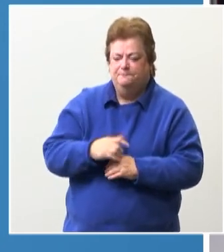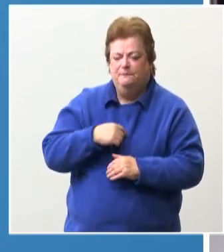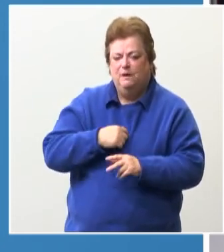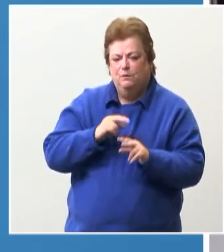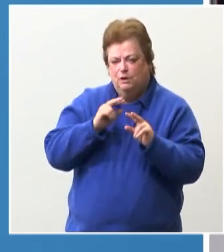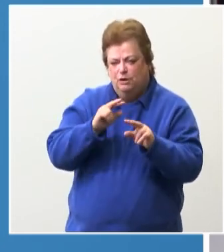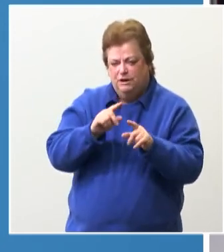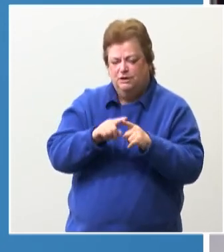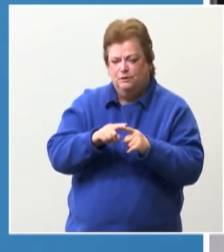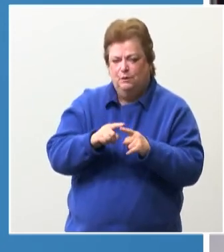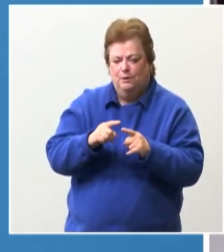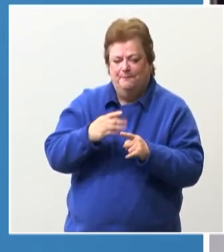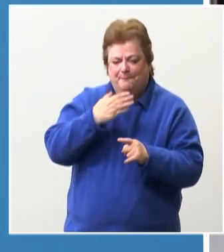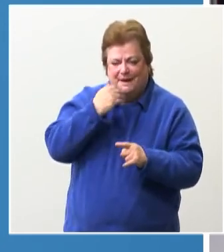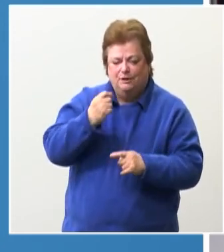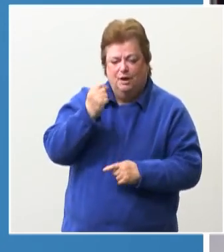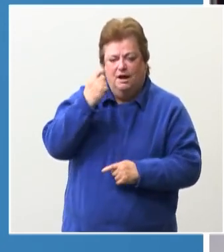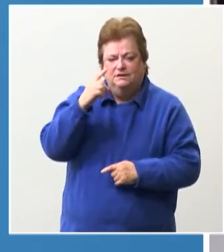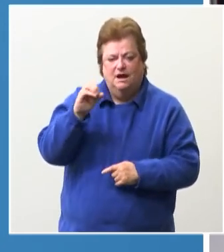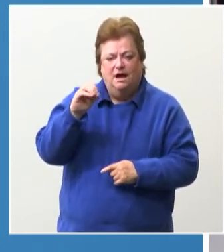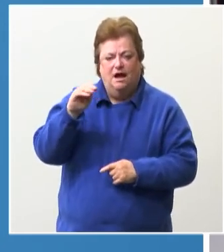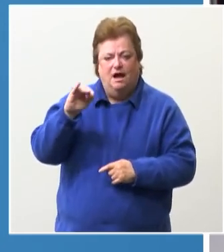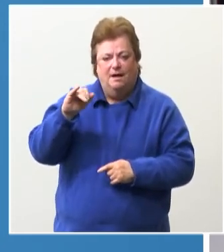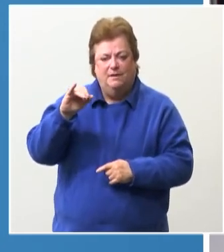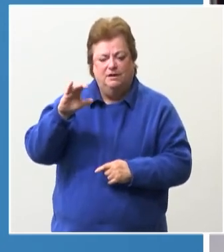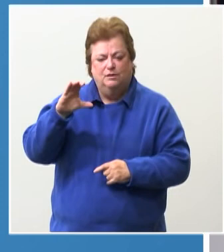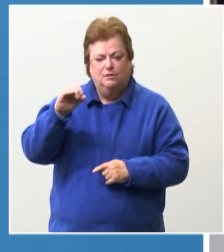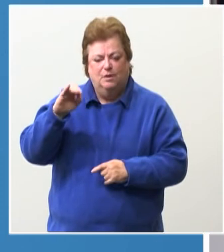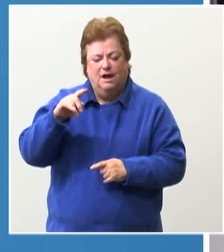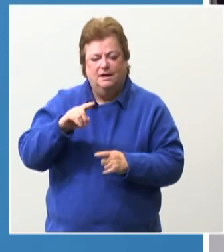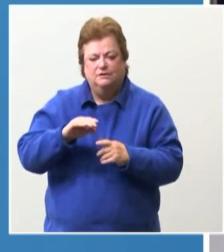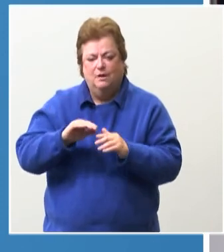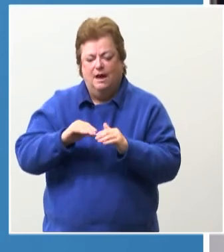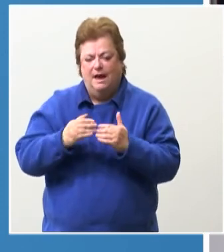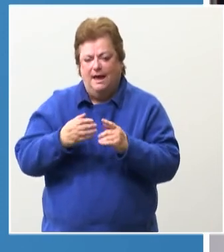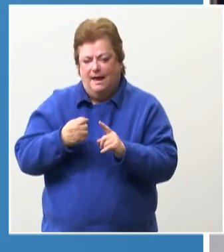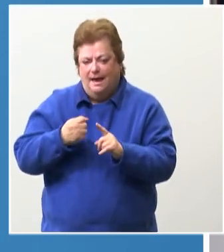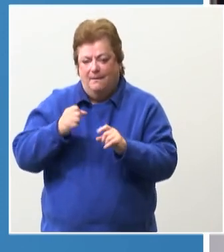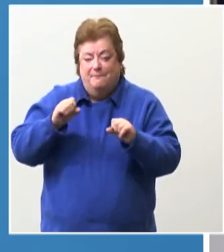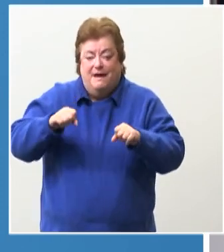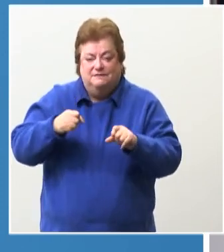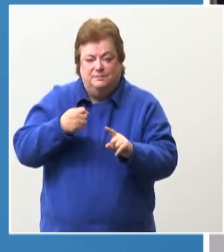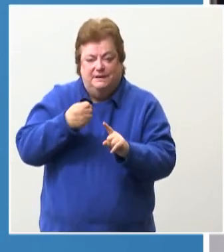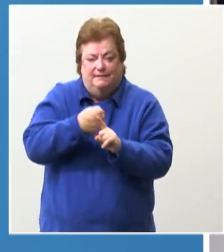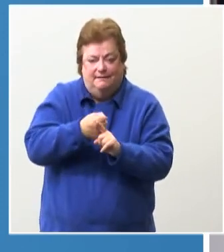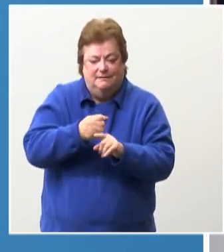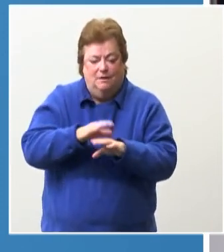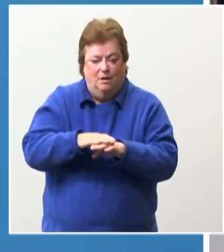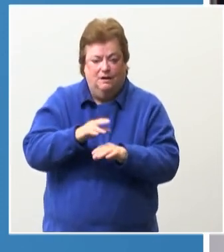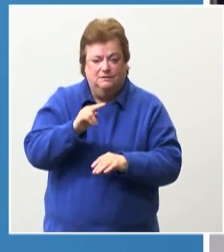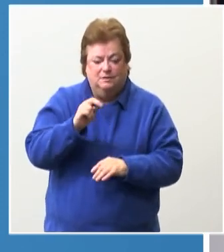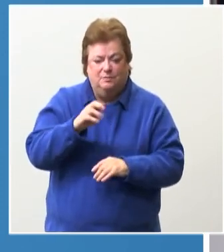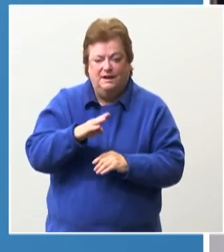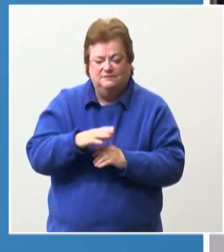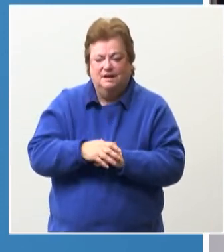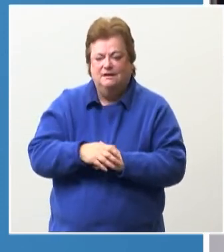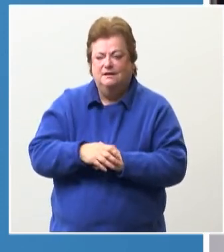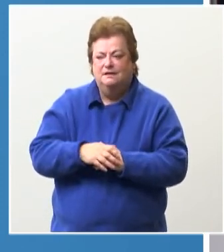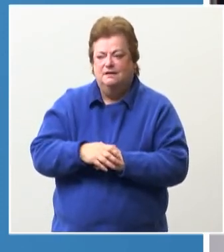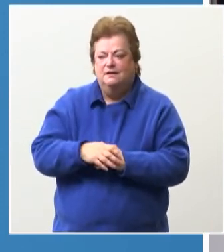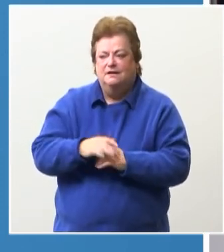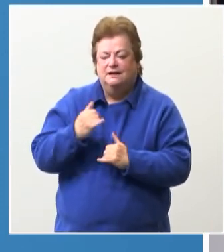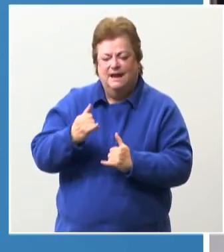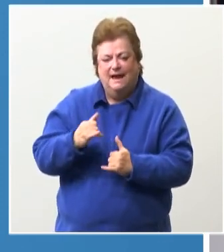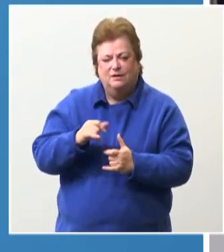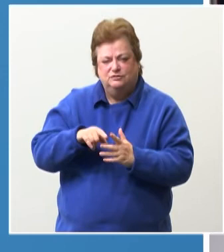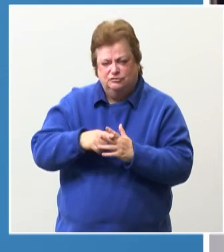further understand Omicron and its potential effect on Lincoln and Lancaster County. Medical and public health experts are just beginning to